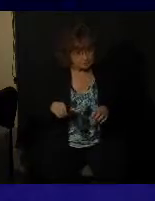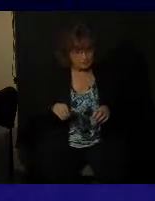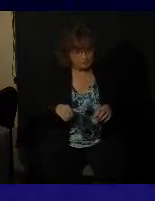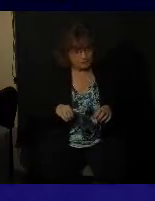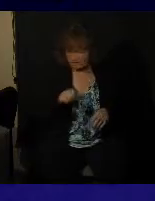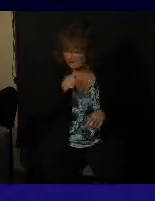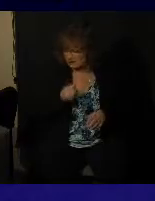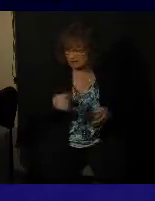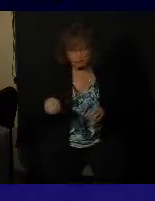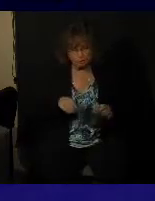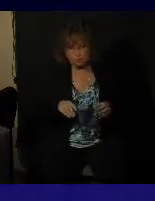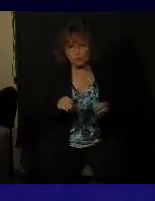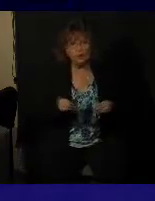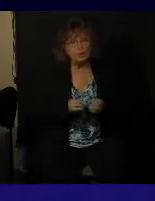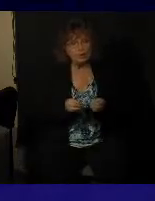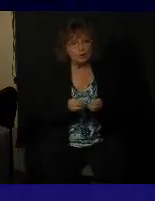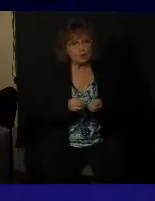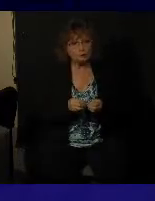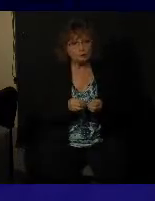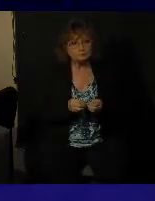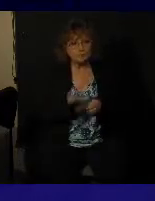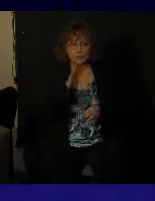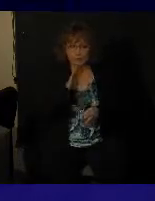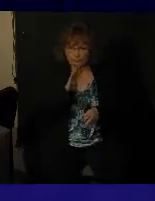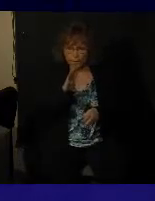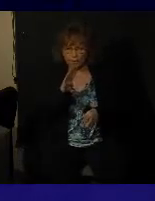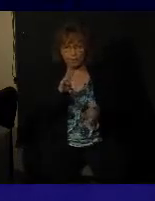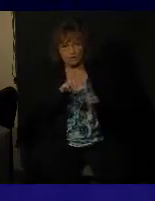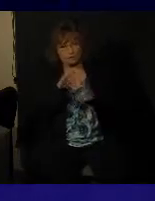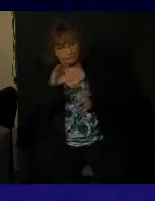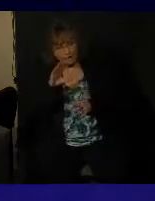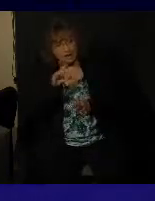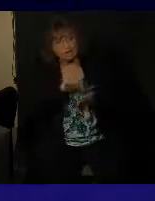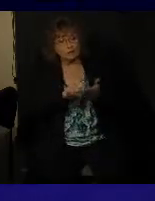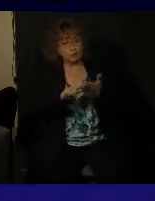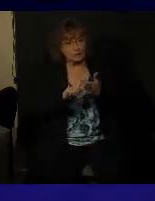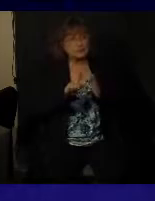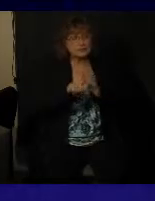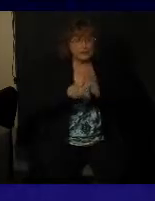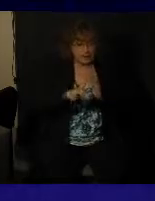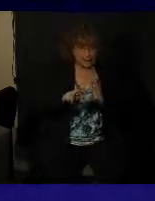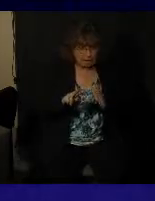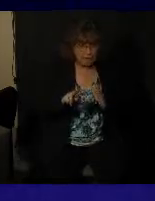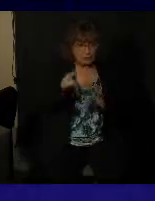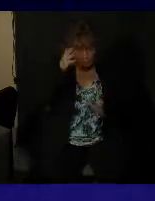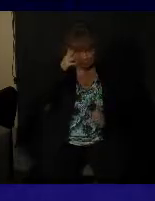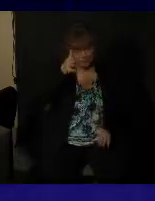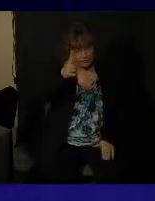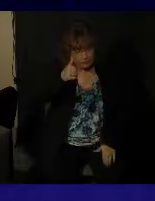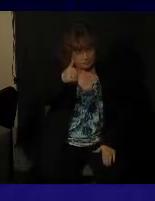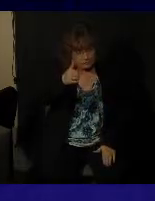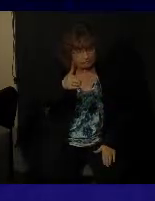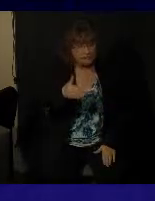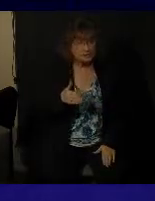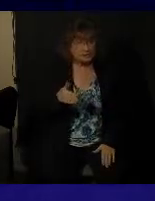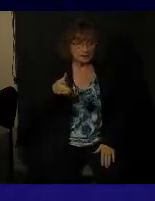after I was there for about 4 or 5 weeks, things I kind of came unglued.